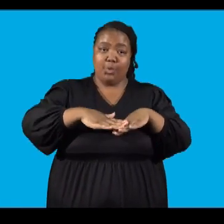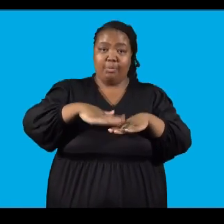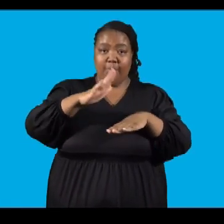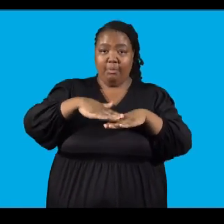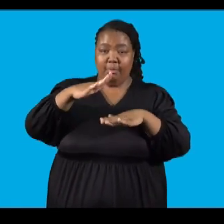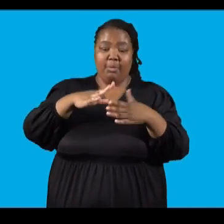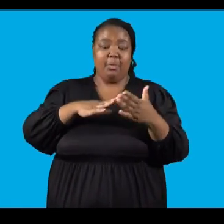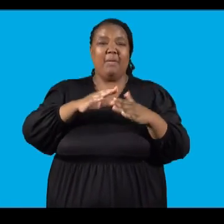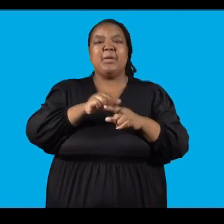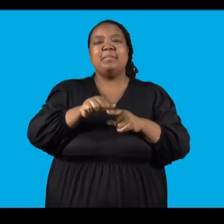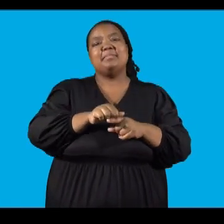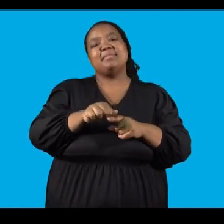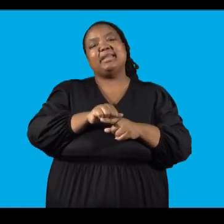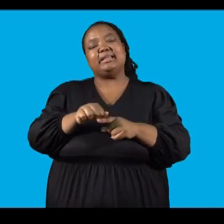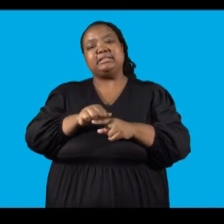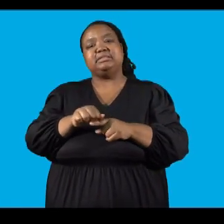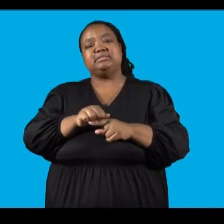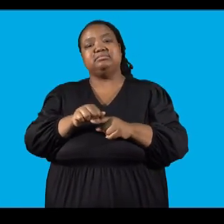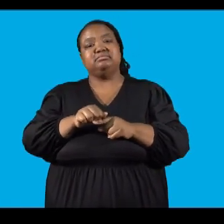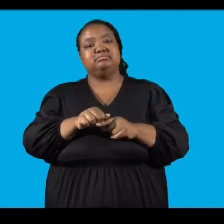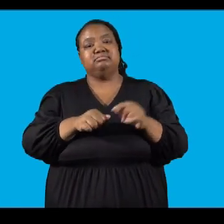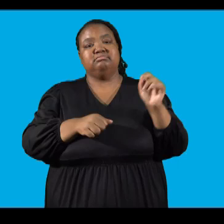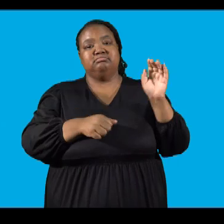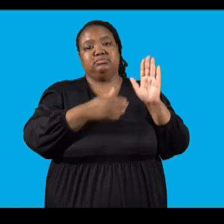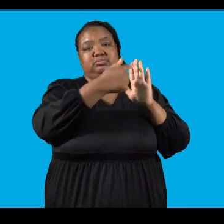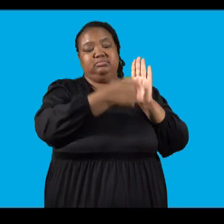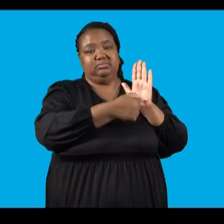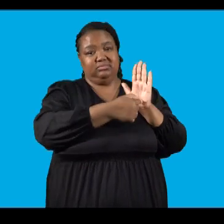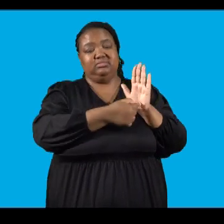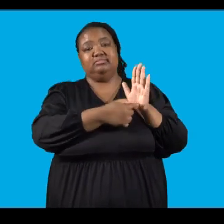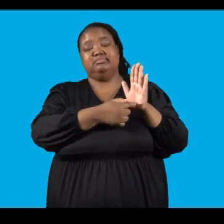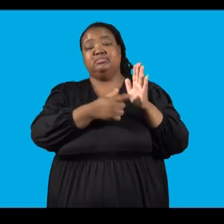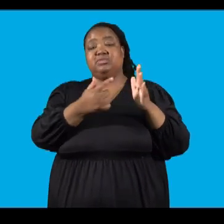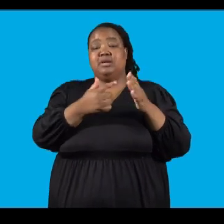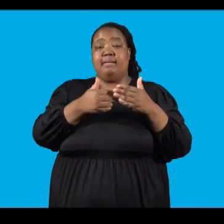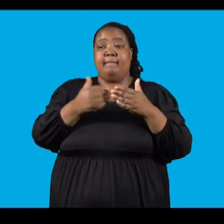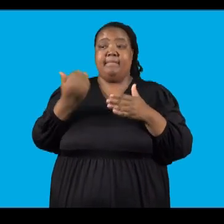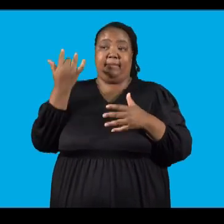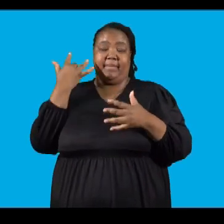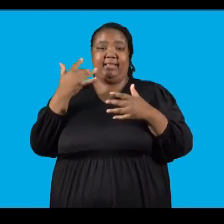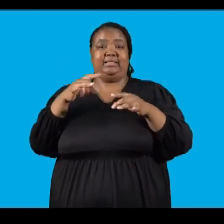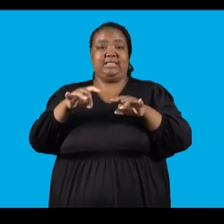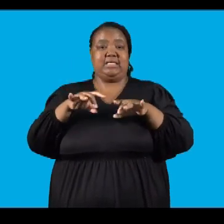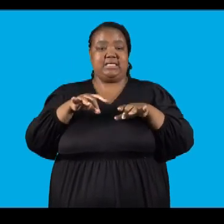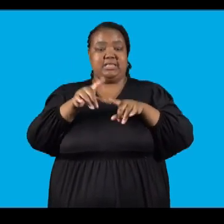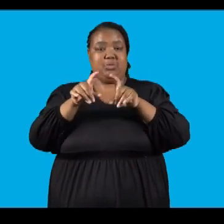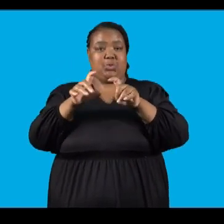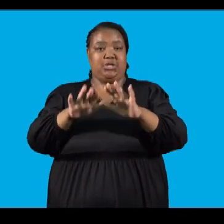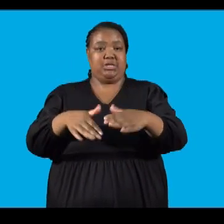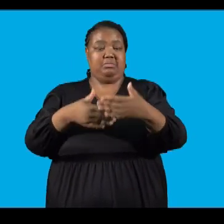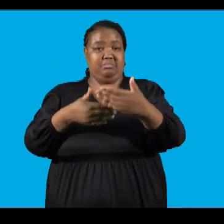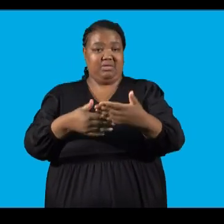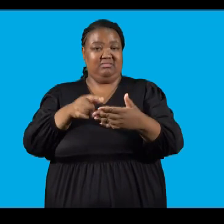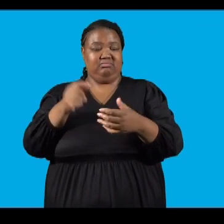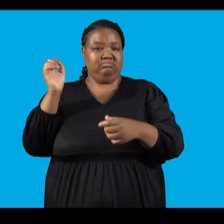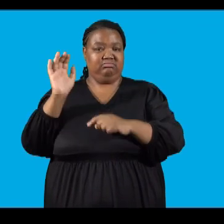Now, for further practice, you can go through these past exam question